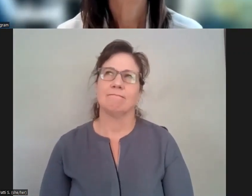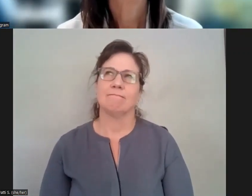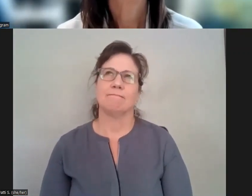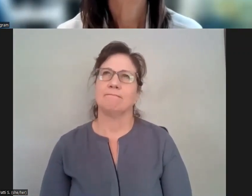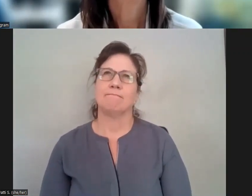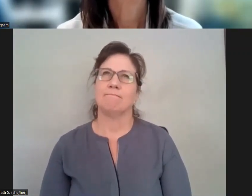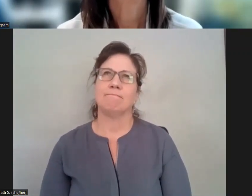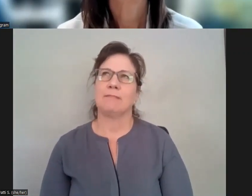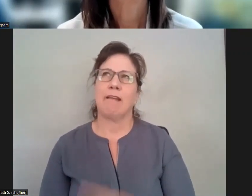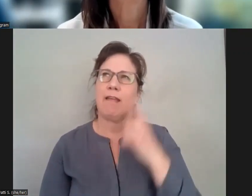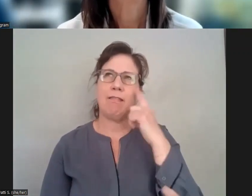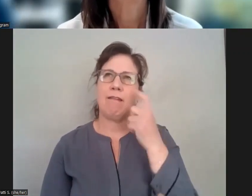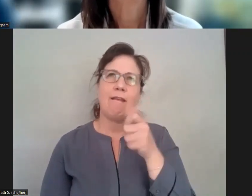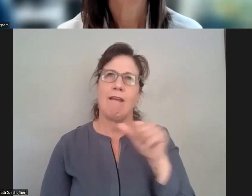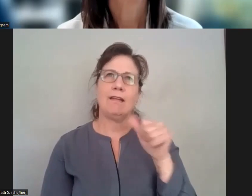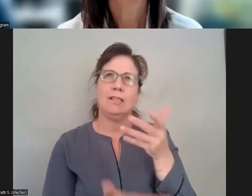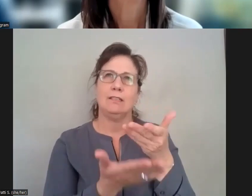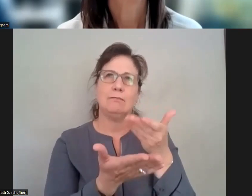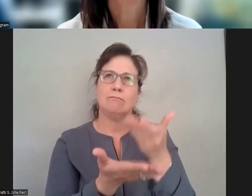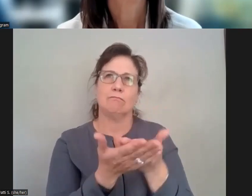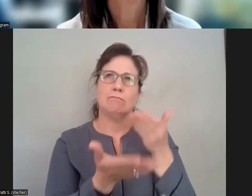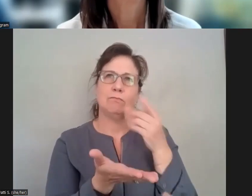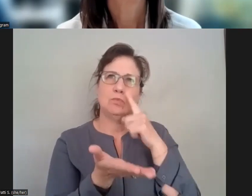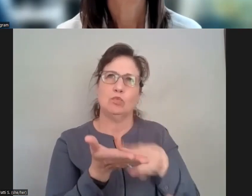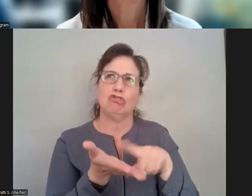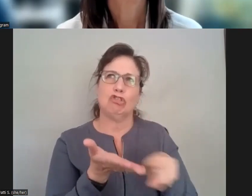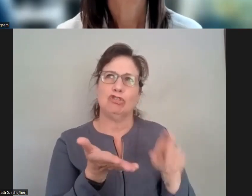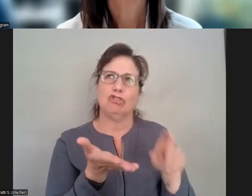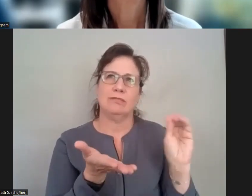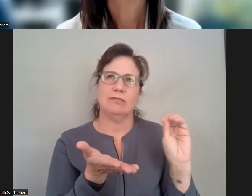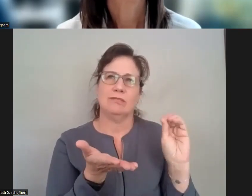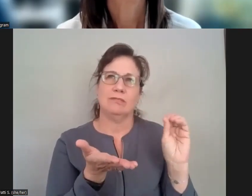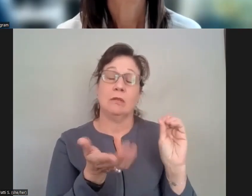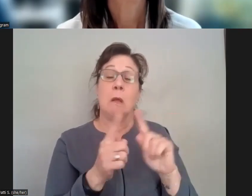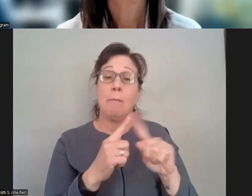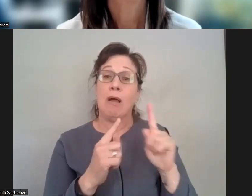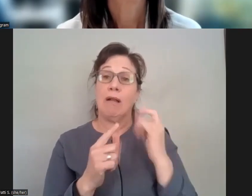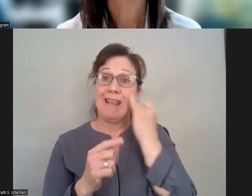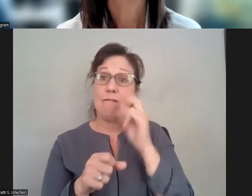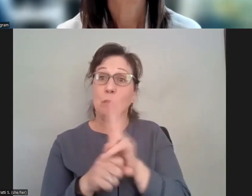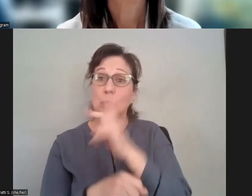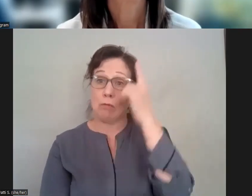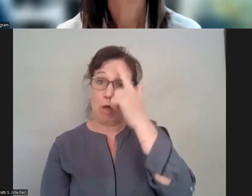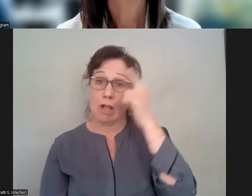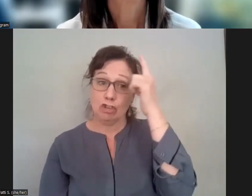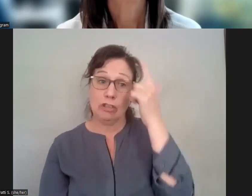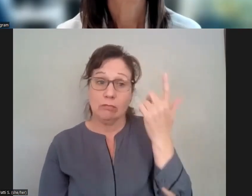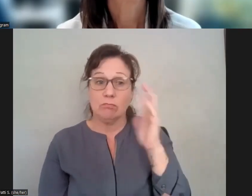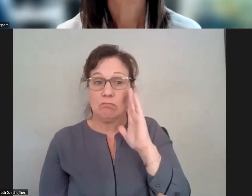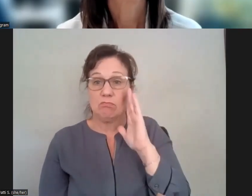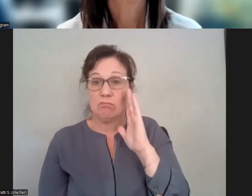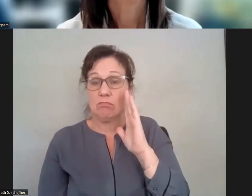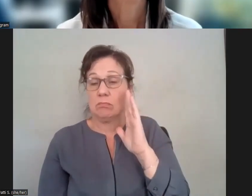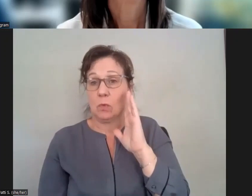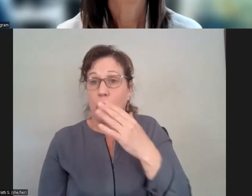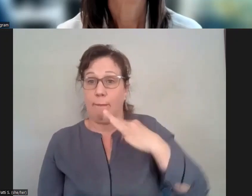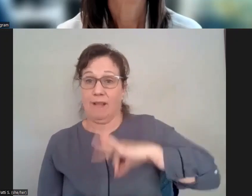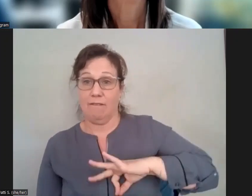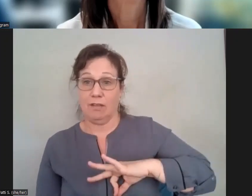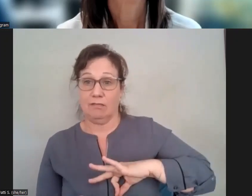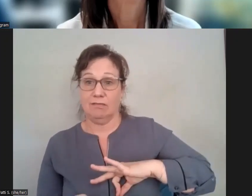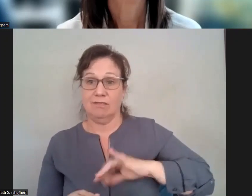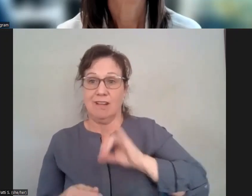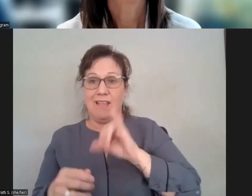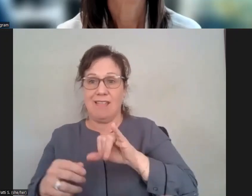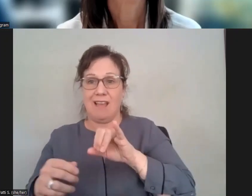that. I think logically they would benefit from the non-valent vaccine because it has types in there that is